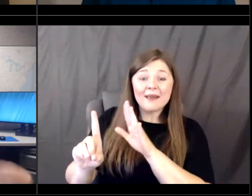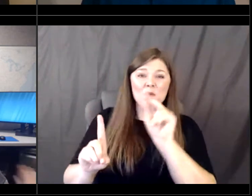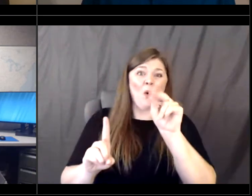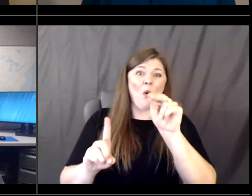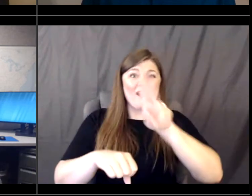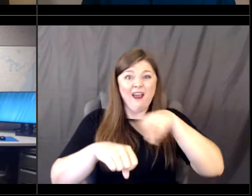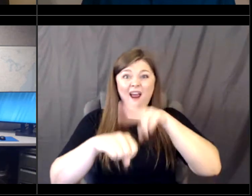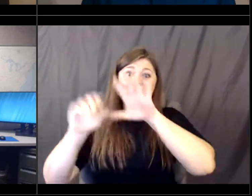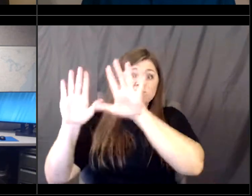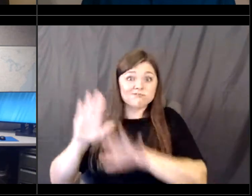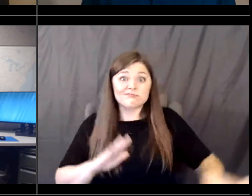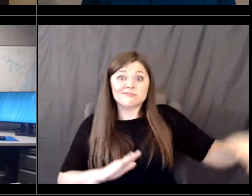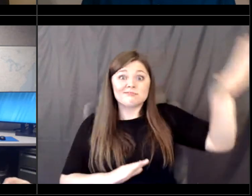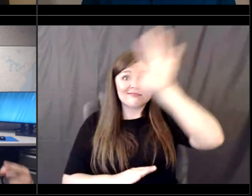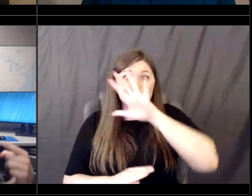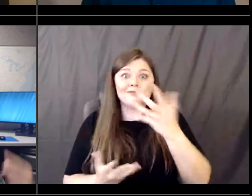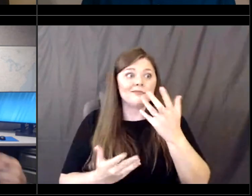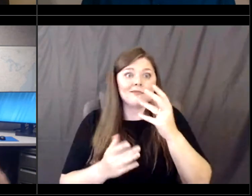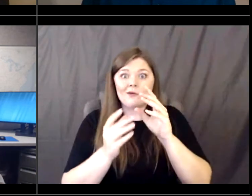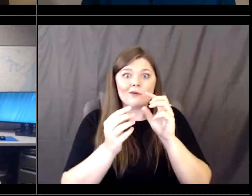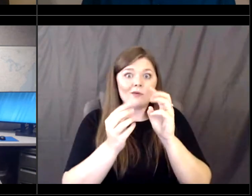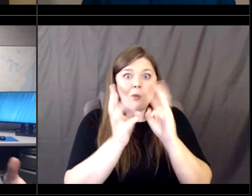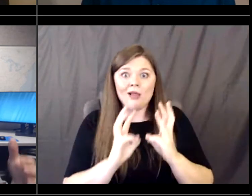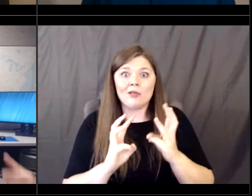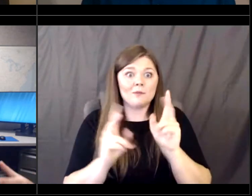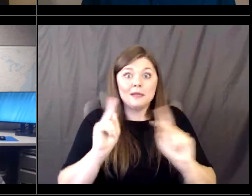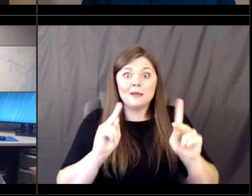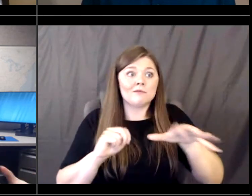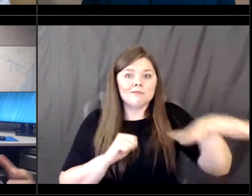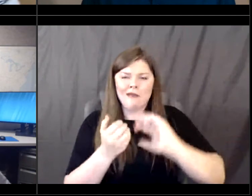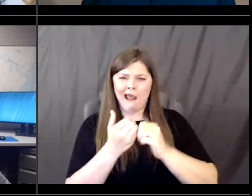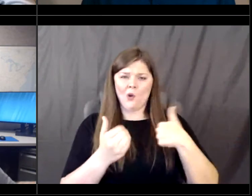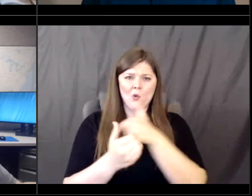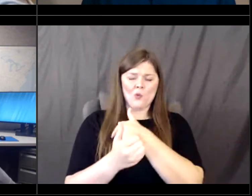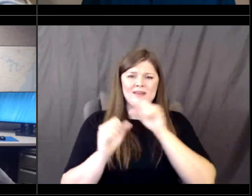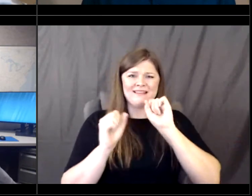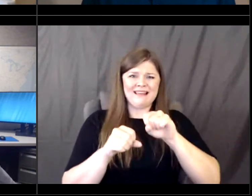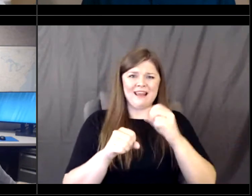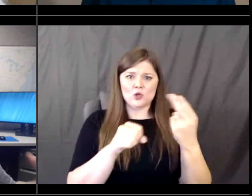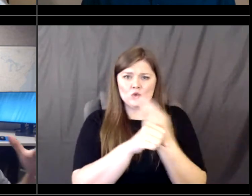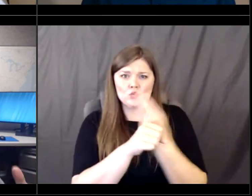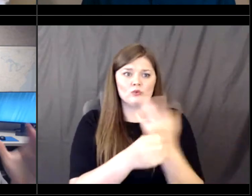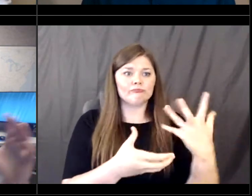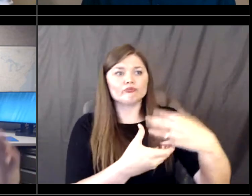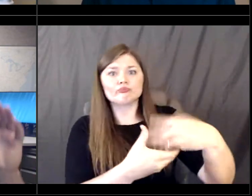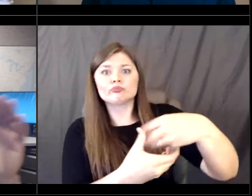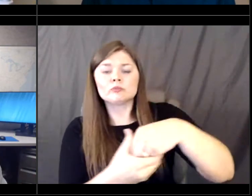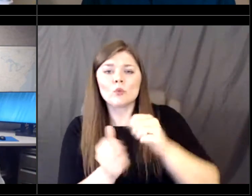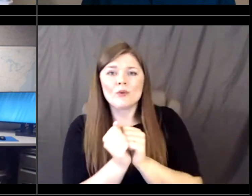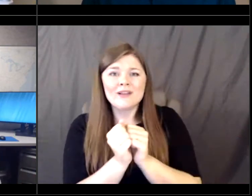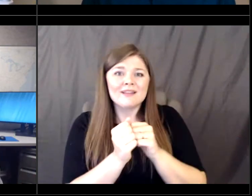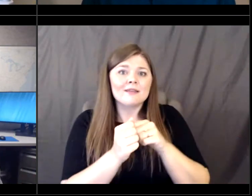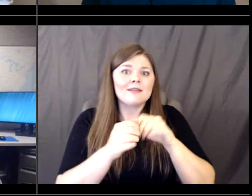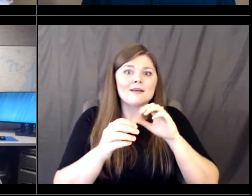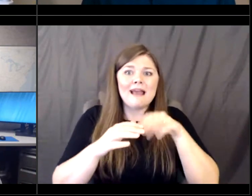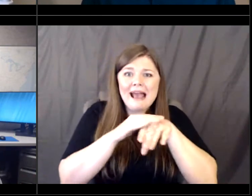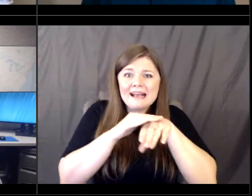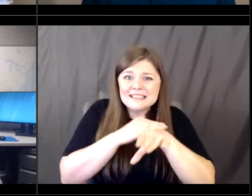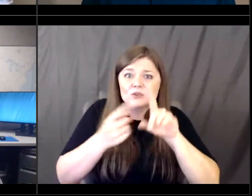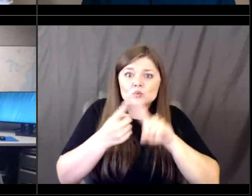as a weather enterprise, asking this question of how do you integrate accessibility, communication access to all of the places that it needs to